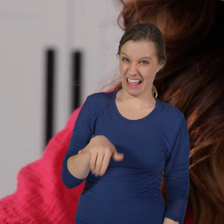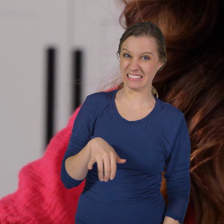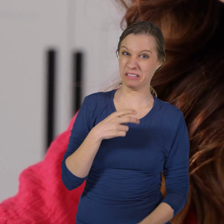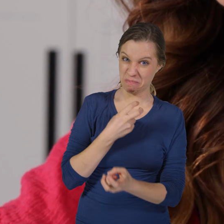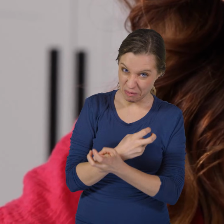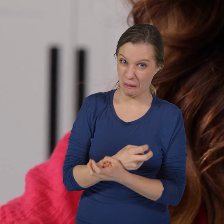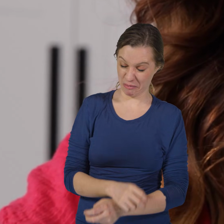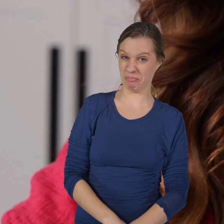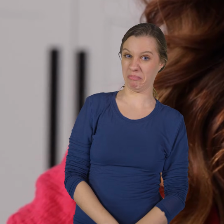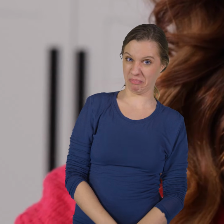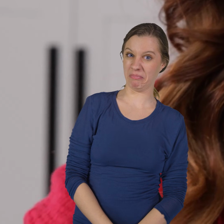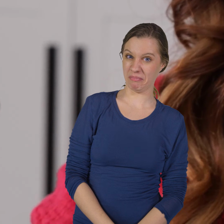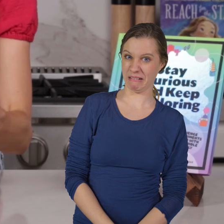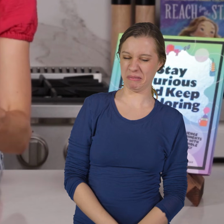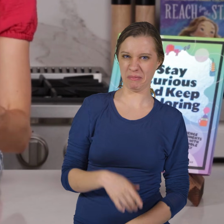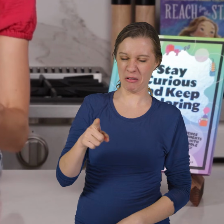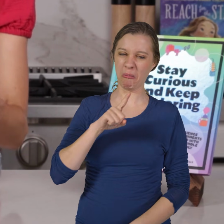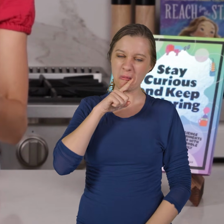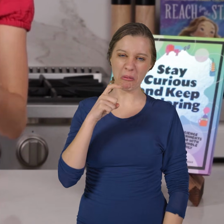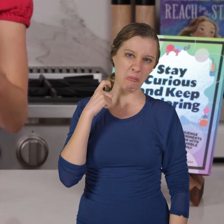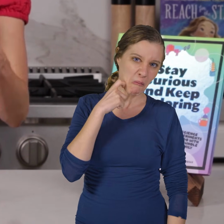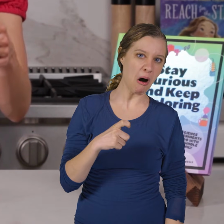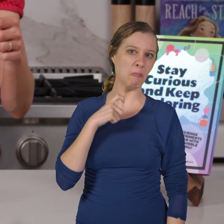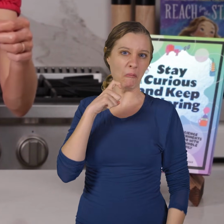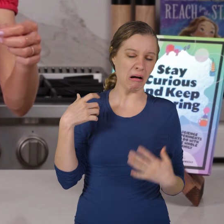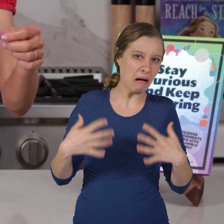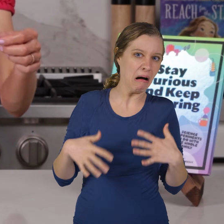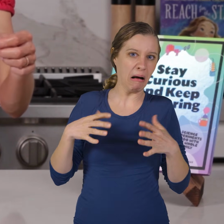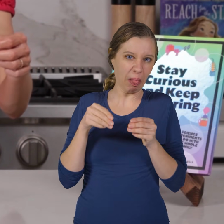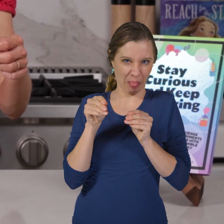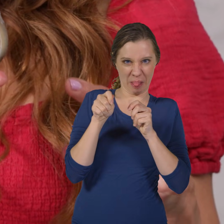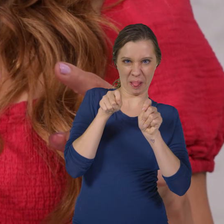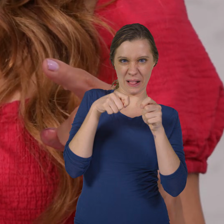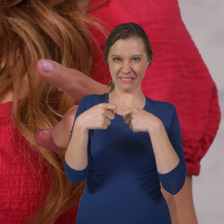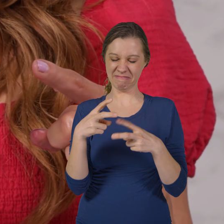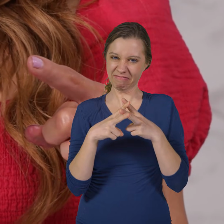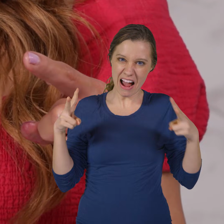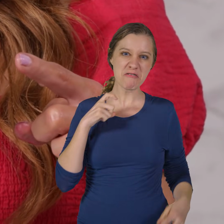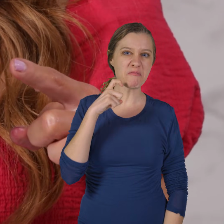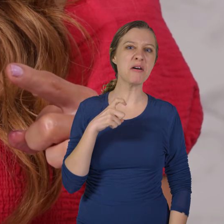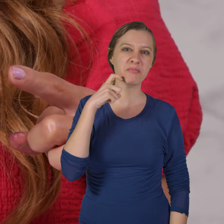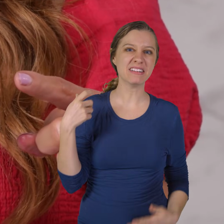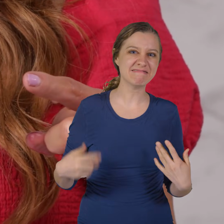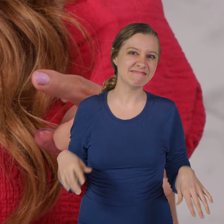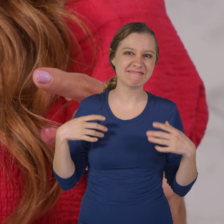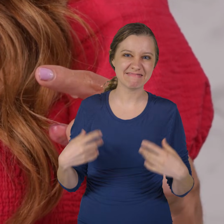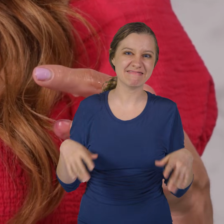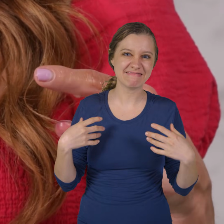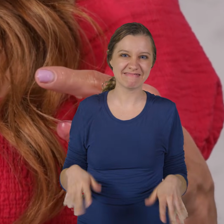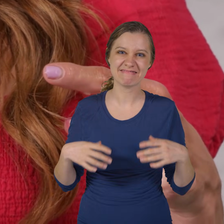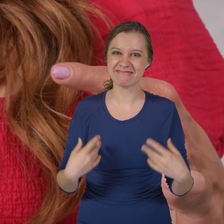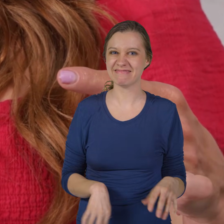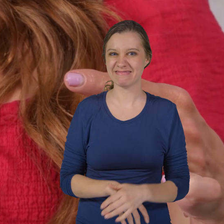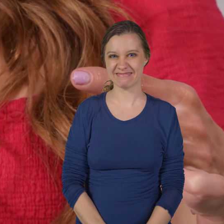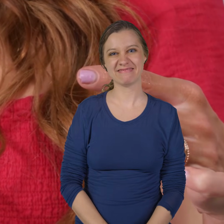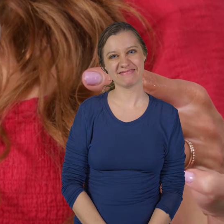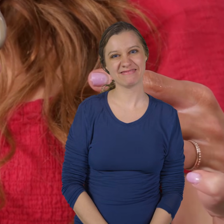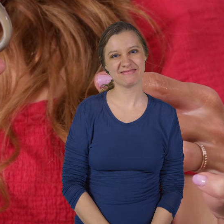that's a bone. Oh, this one's super rubbery. Look how rubbery.